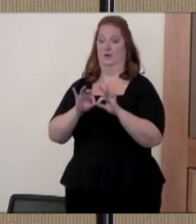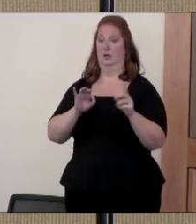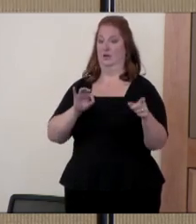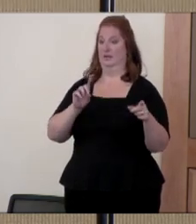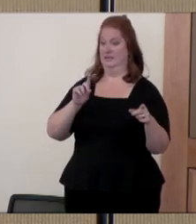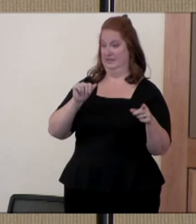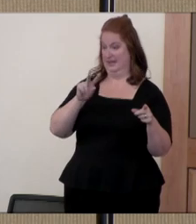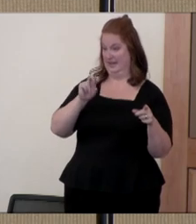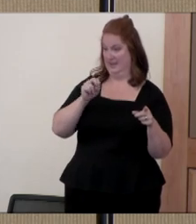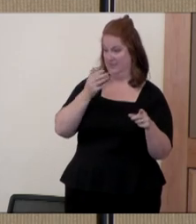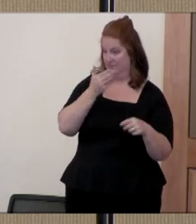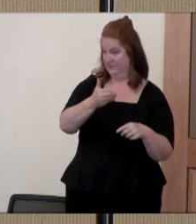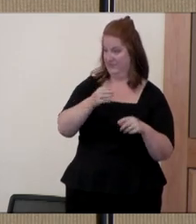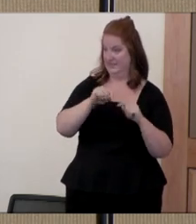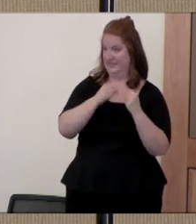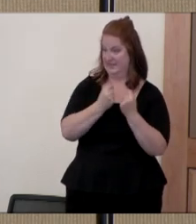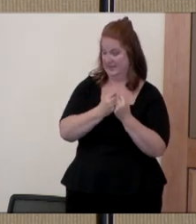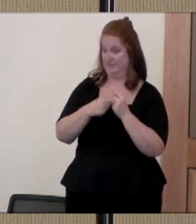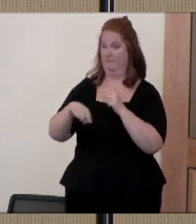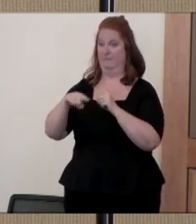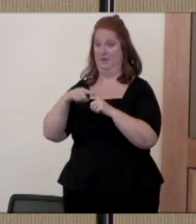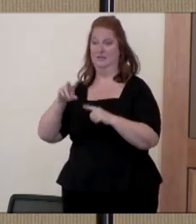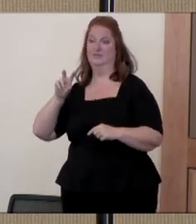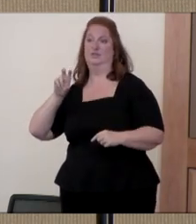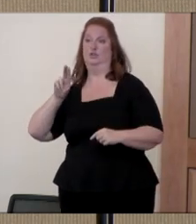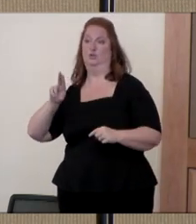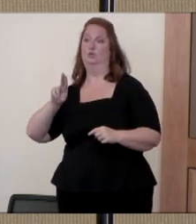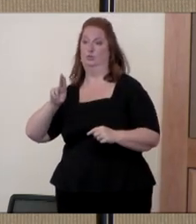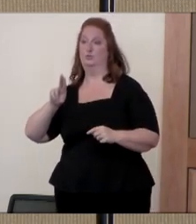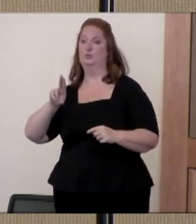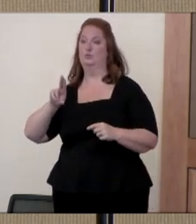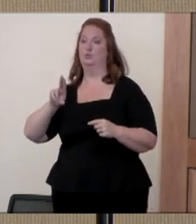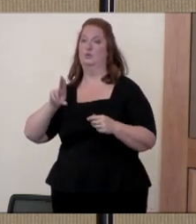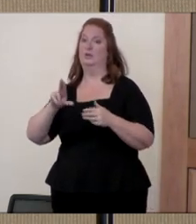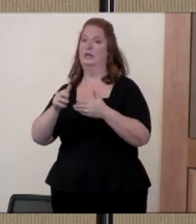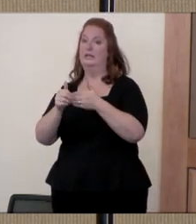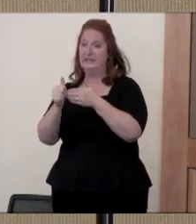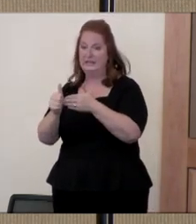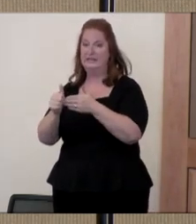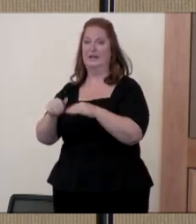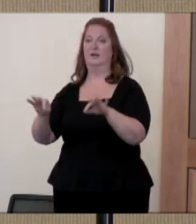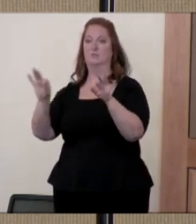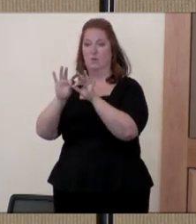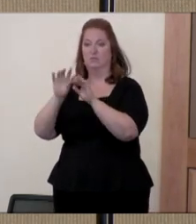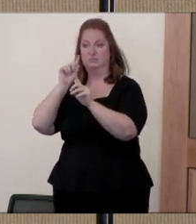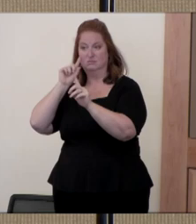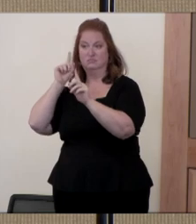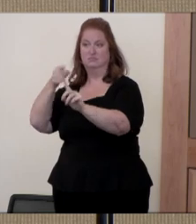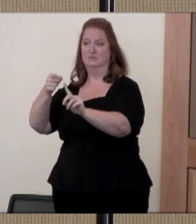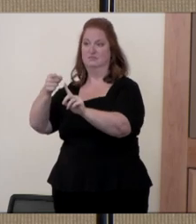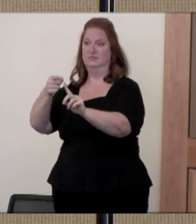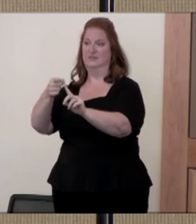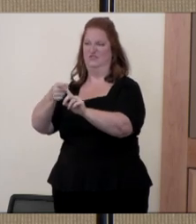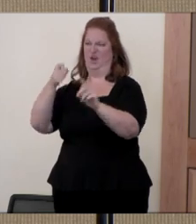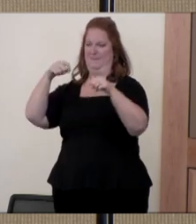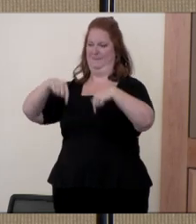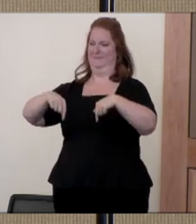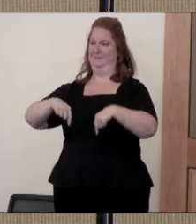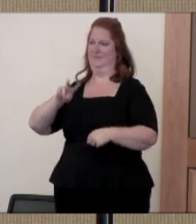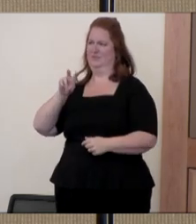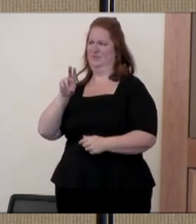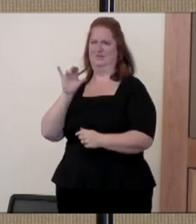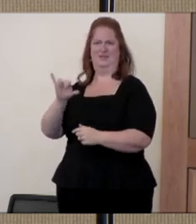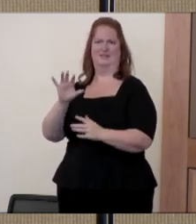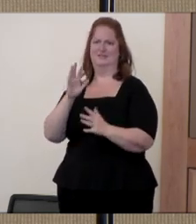and his team, VCU, are leading a really, really important initiative right here at VCU, and that's